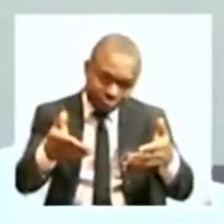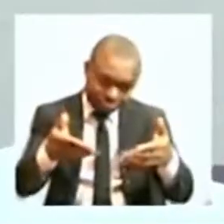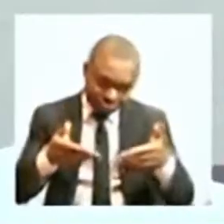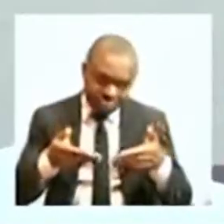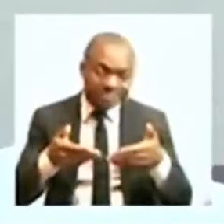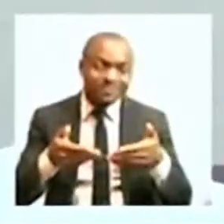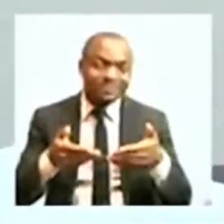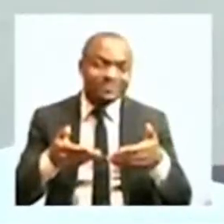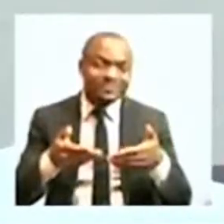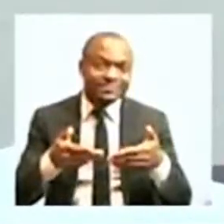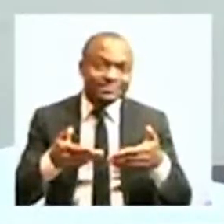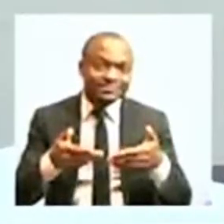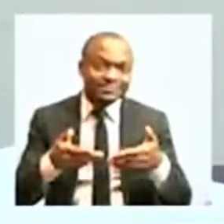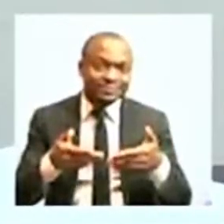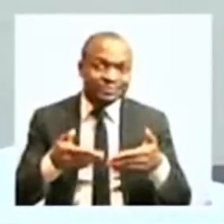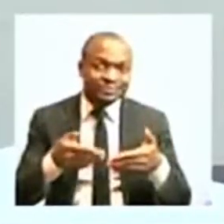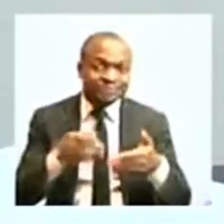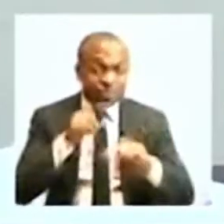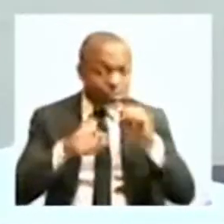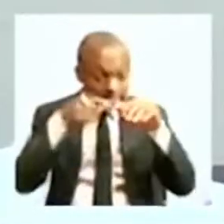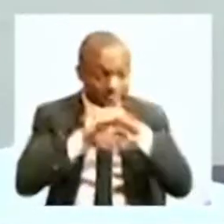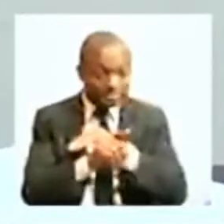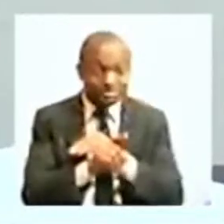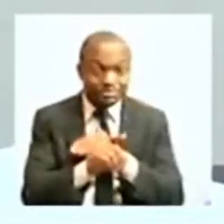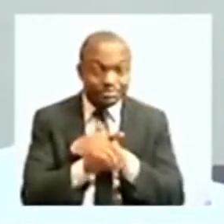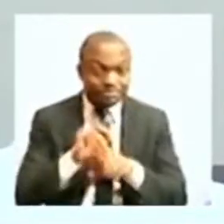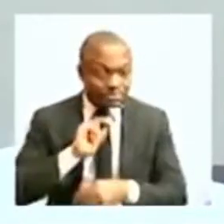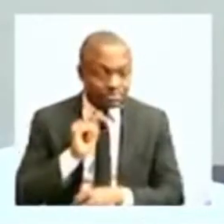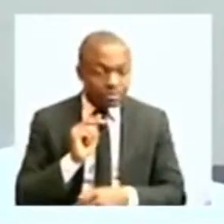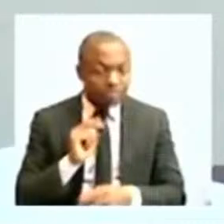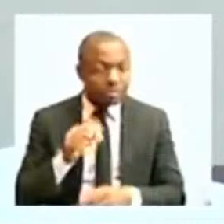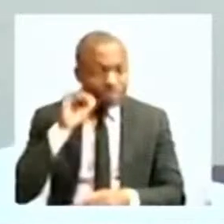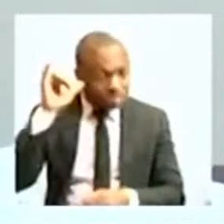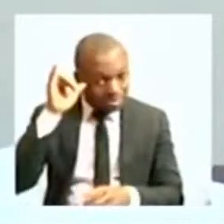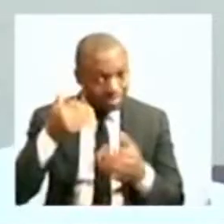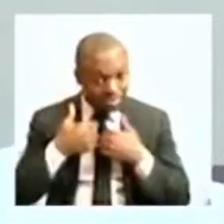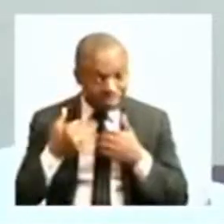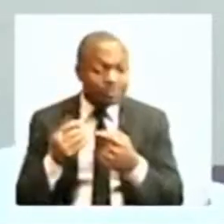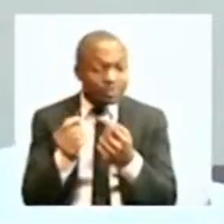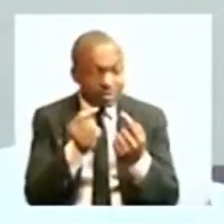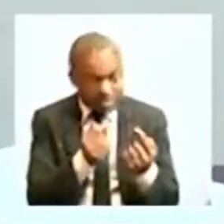And they can do whatever. You cannot go in. Yesterday we had the case here.